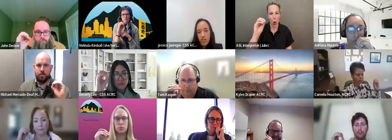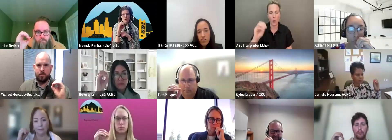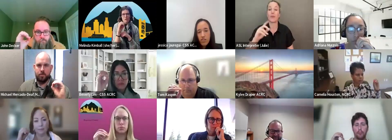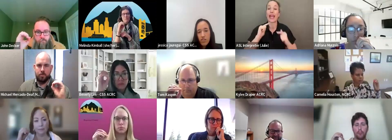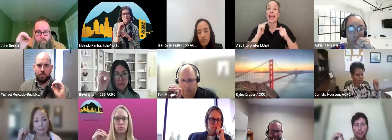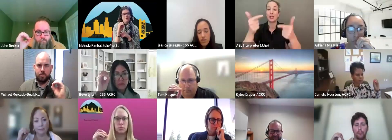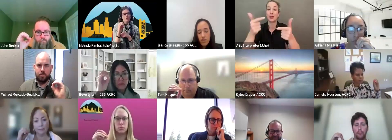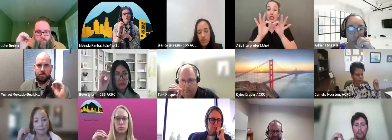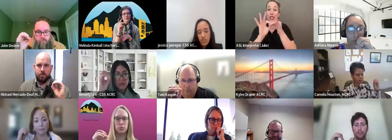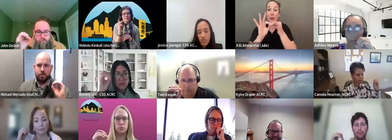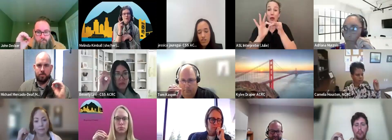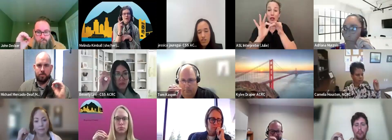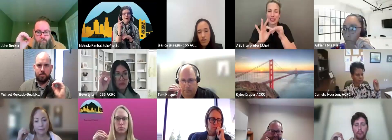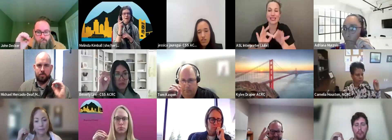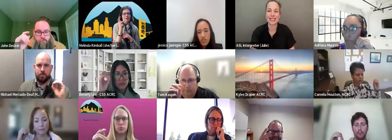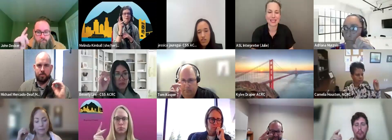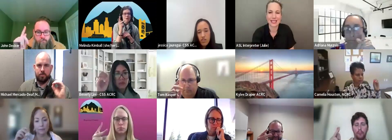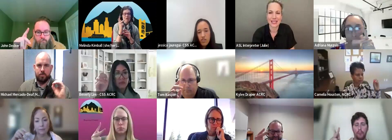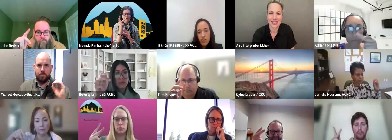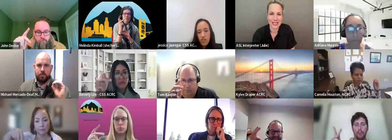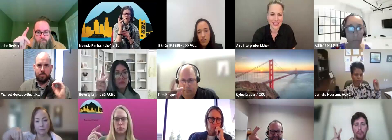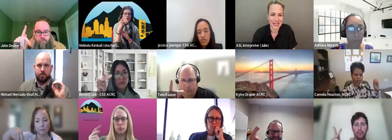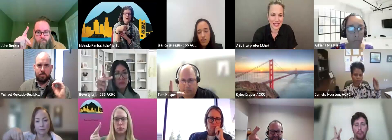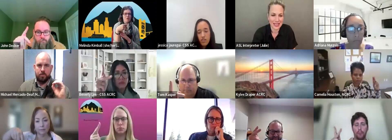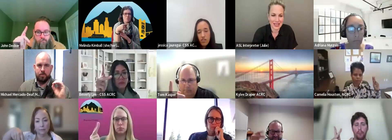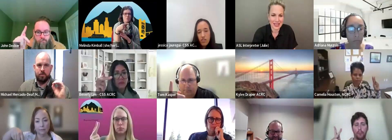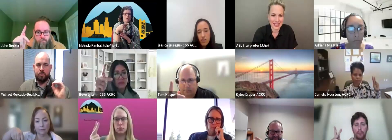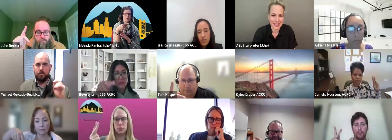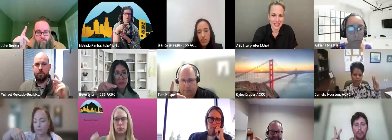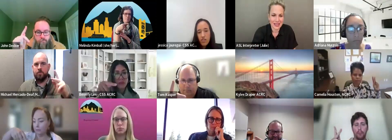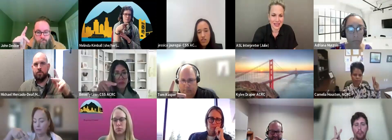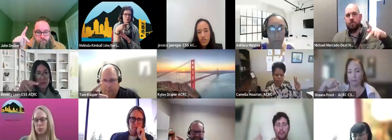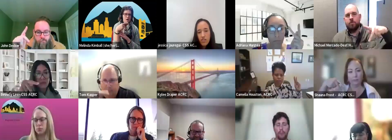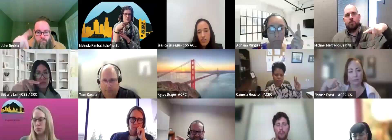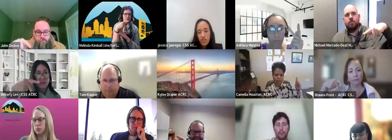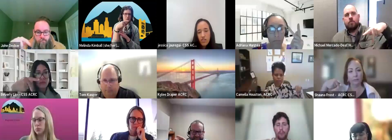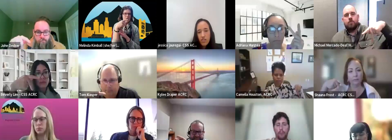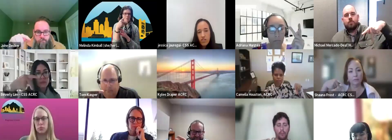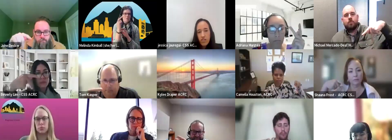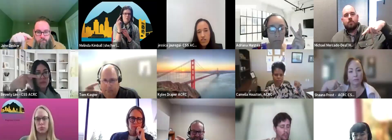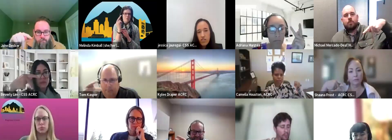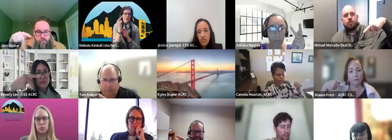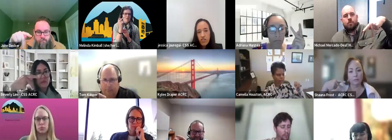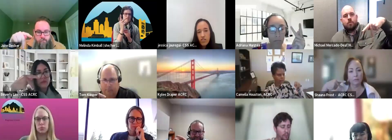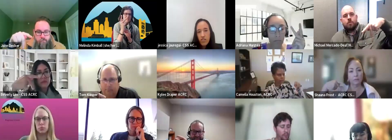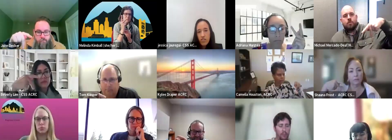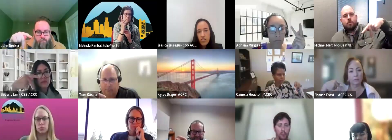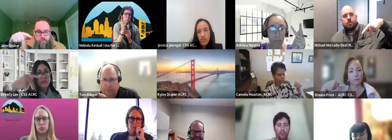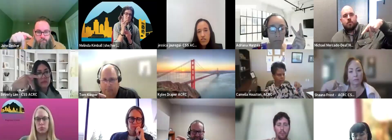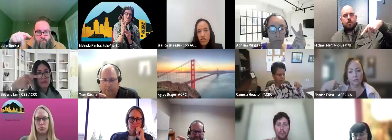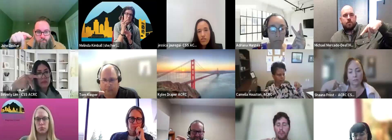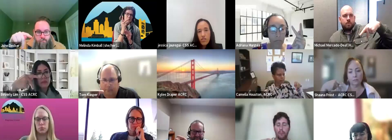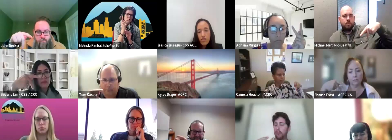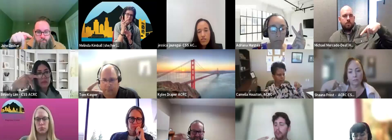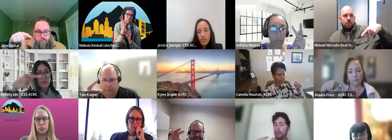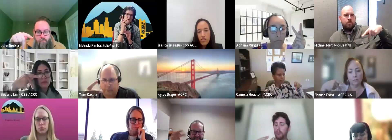0. P, you're gonna make the letter K and you're gonna have it fall at your natural wrist drop, okay? So the way I used to teach this when I